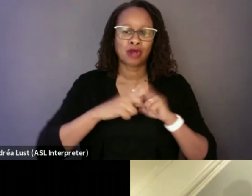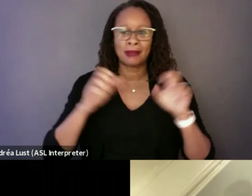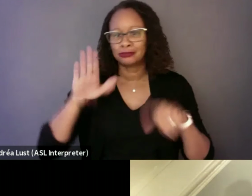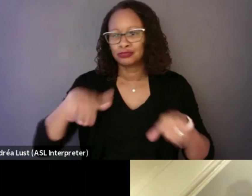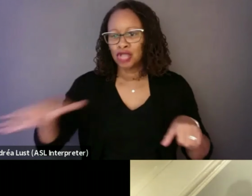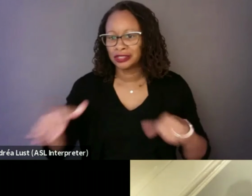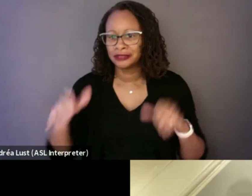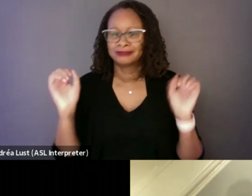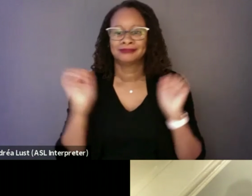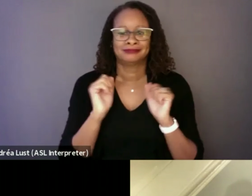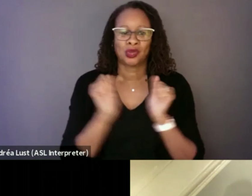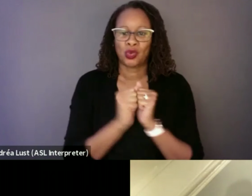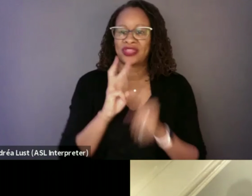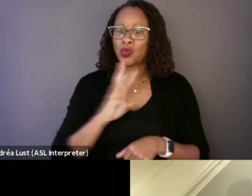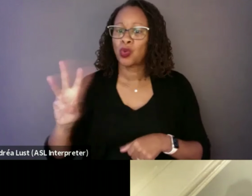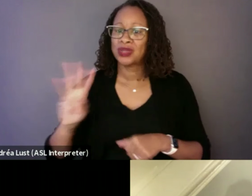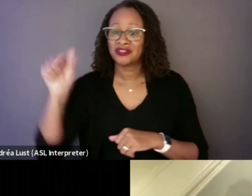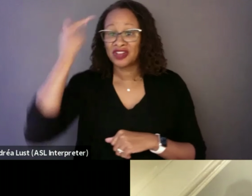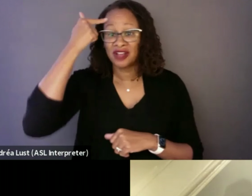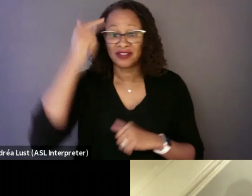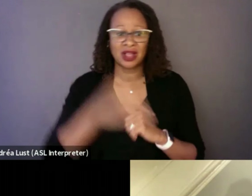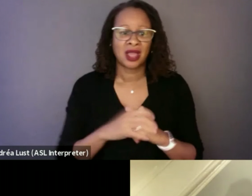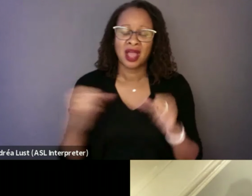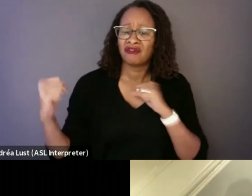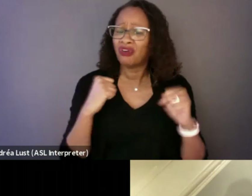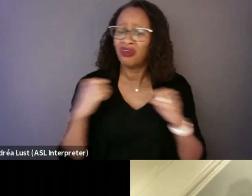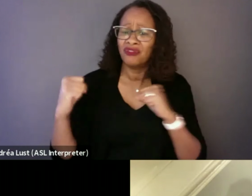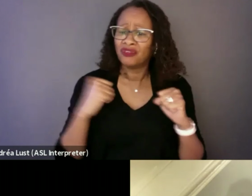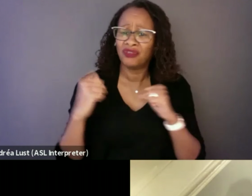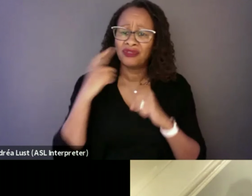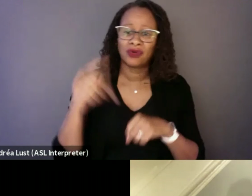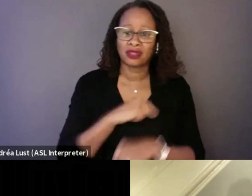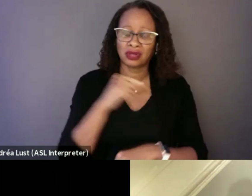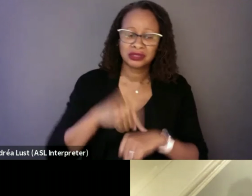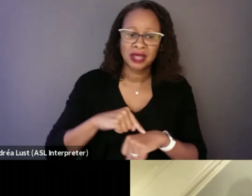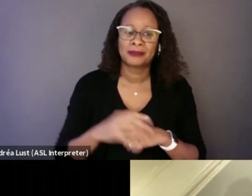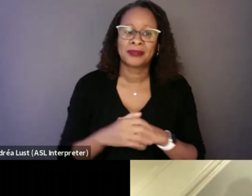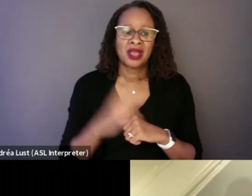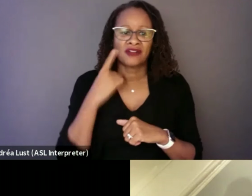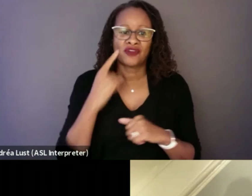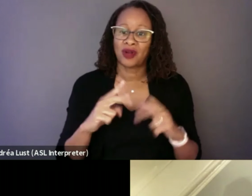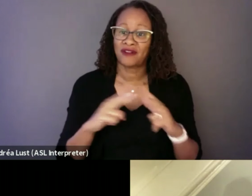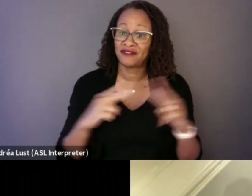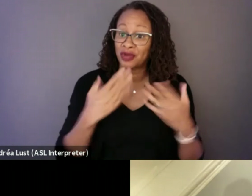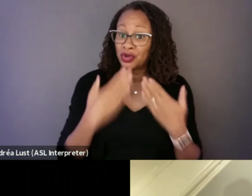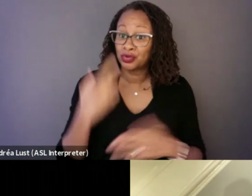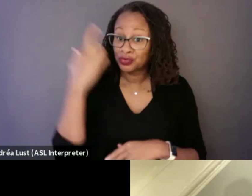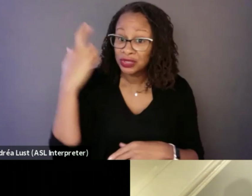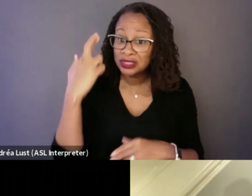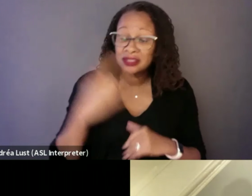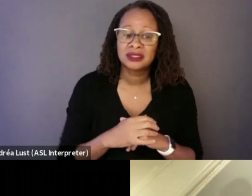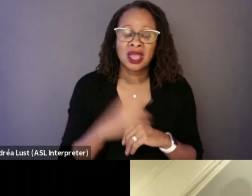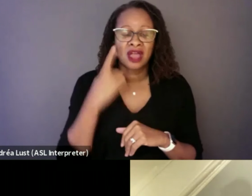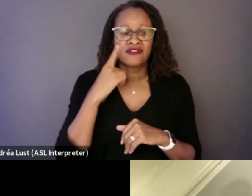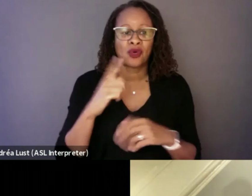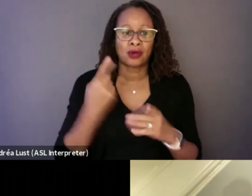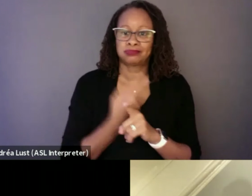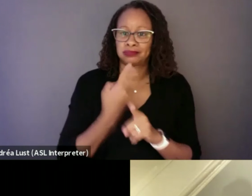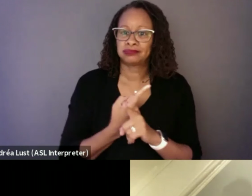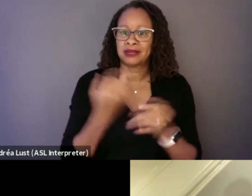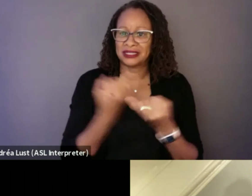governments. I think he fought for a long time for very good reasons for proper